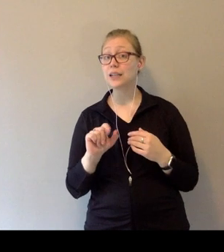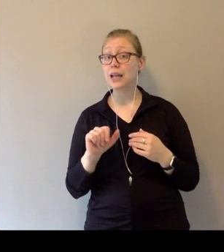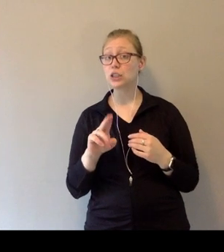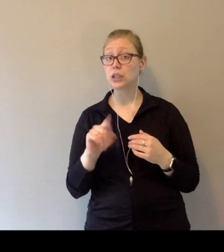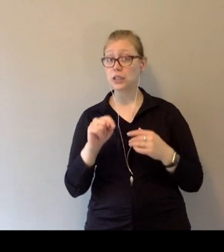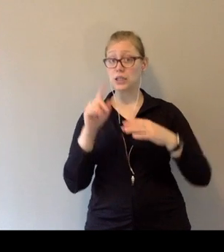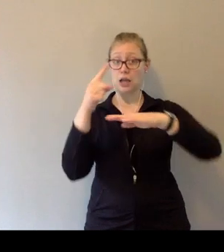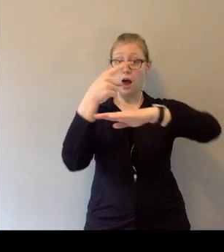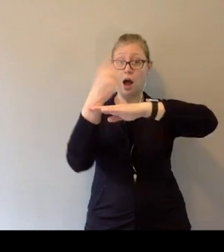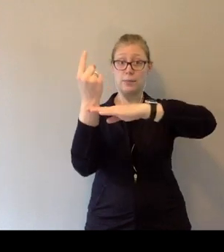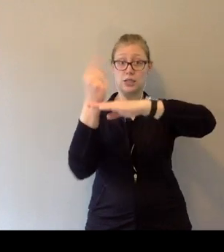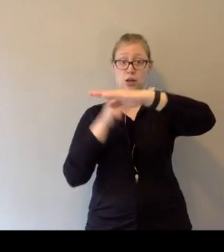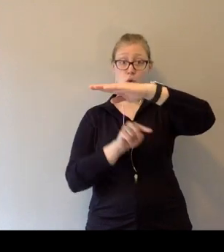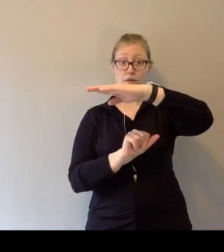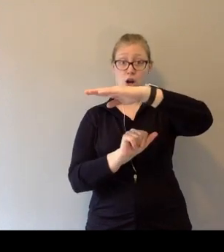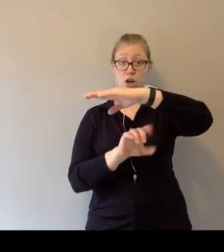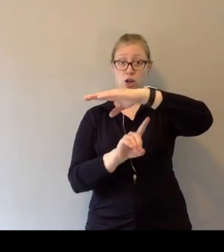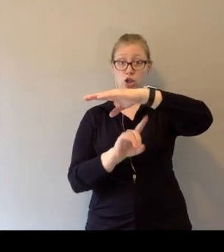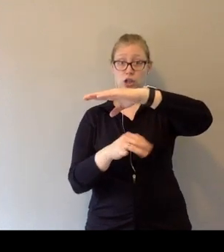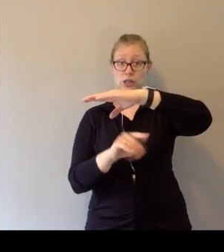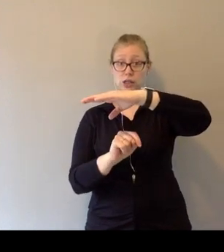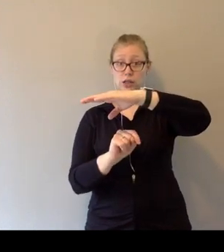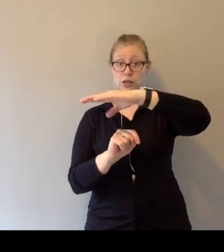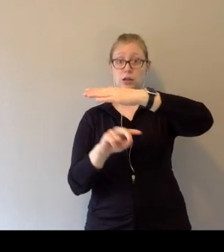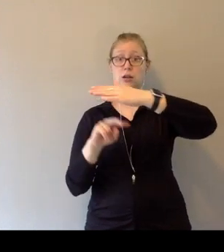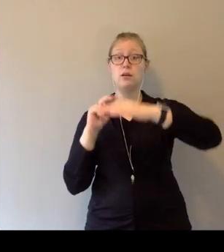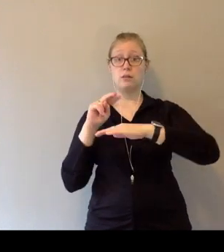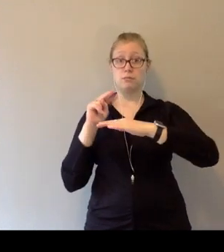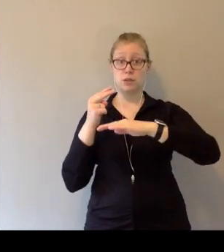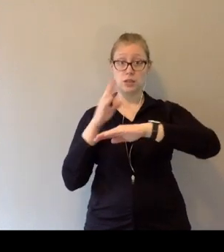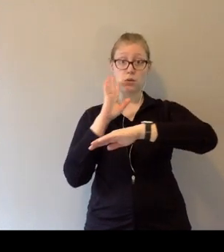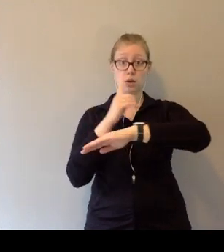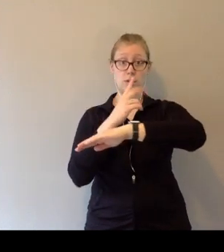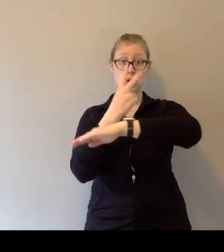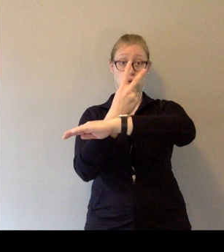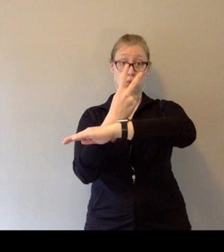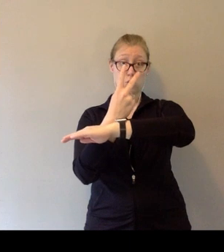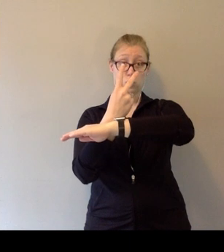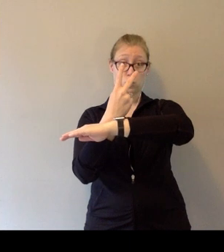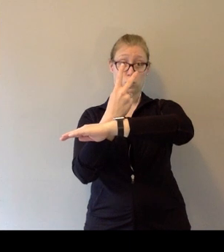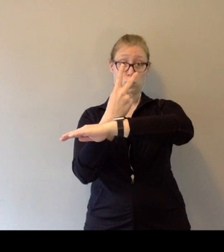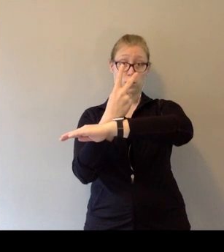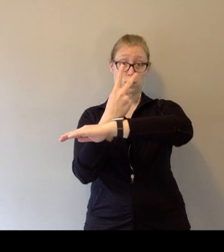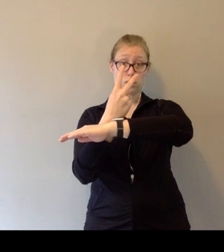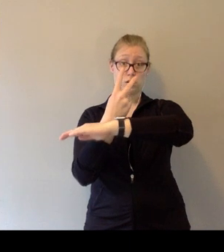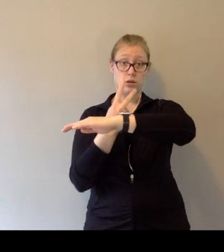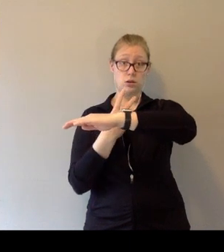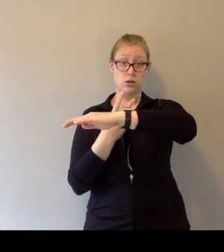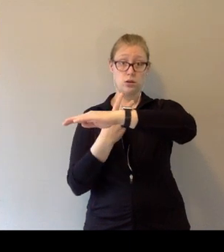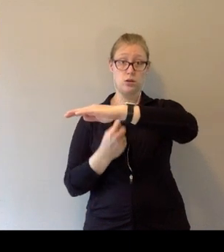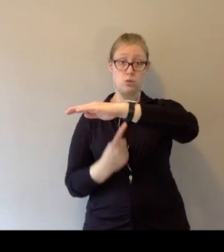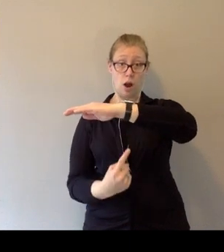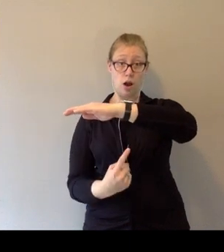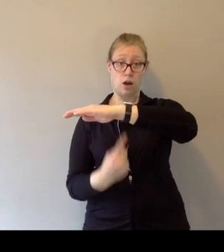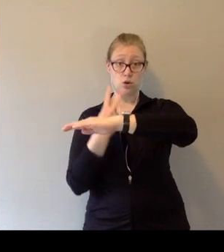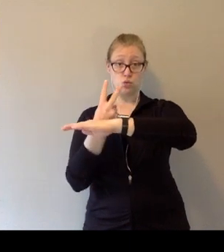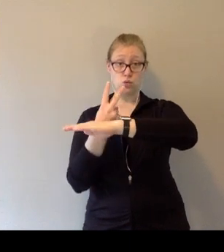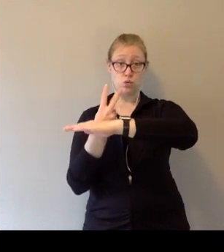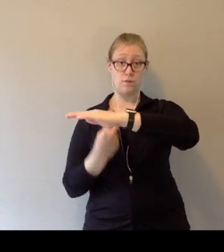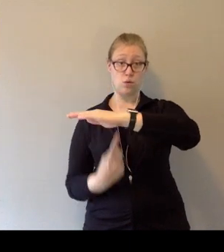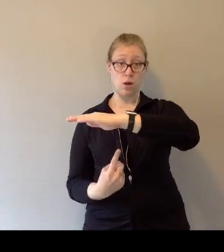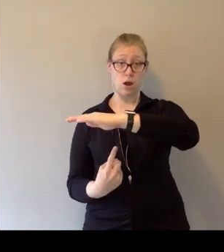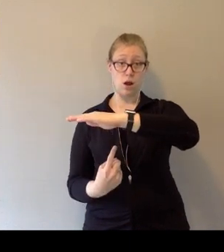side to 63.4 degree angle is 2. The adjacent side is 1. So this is going to be 2 over 1, or just